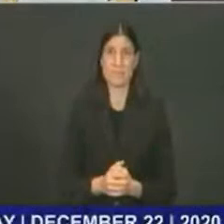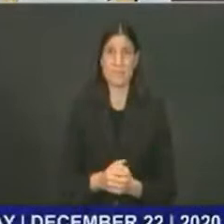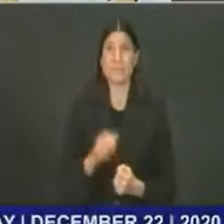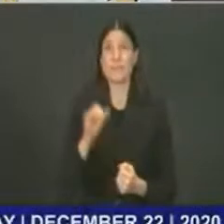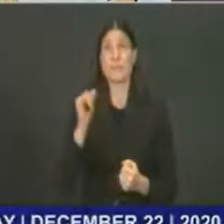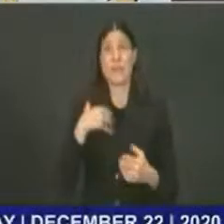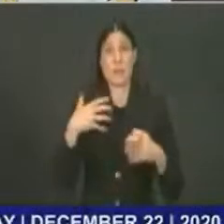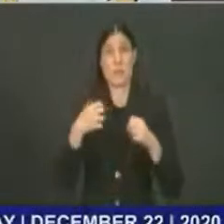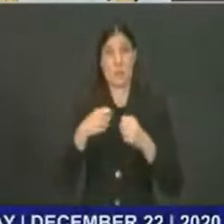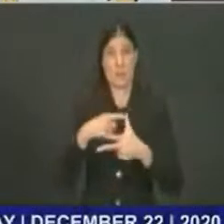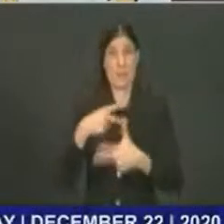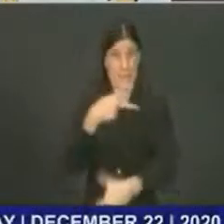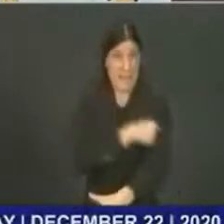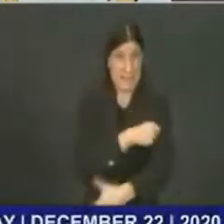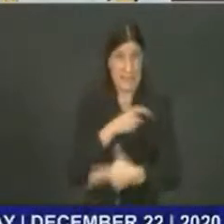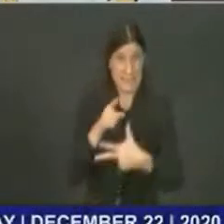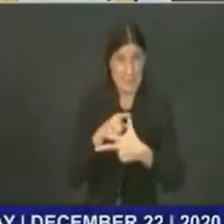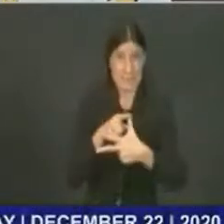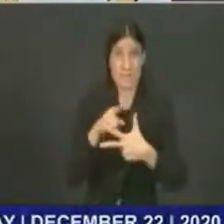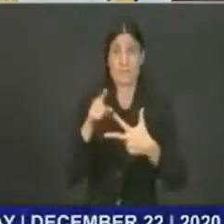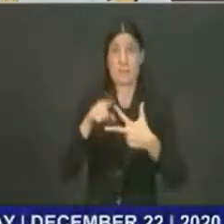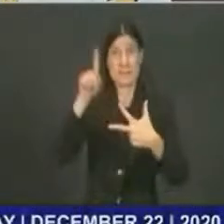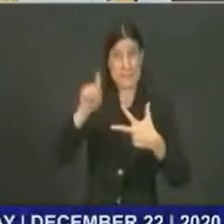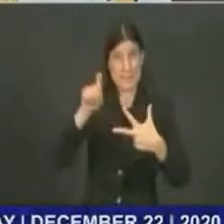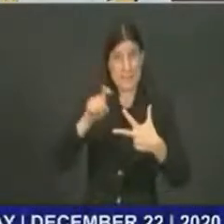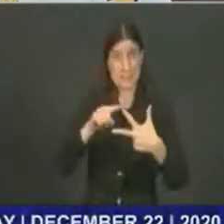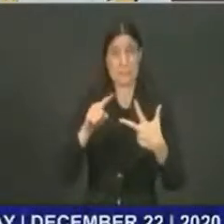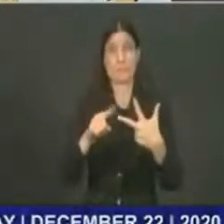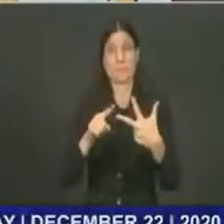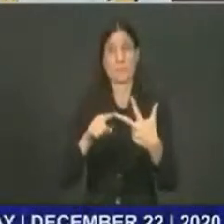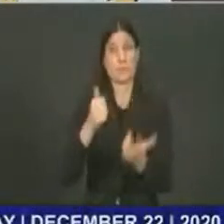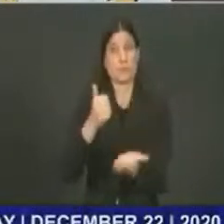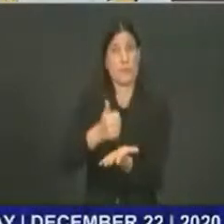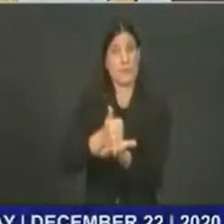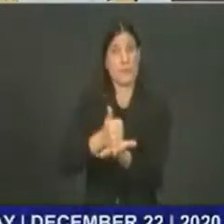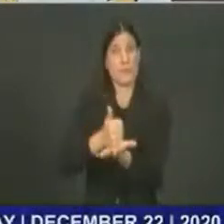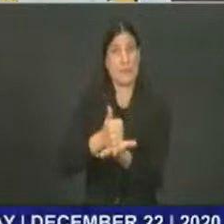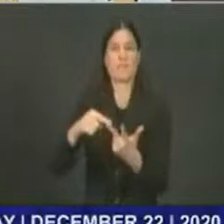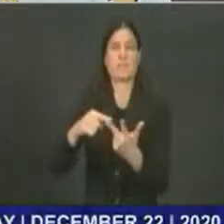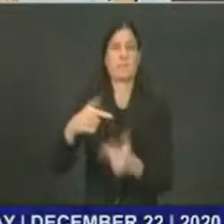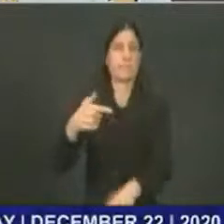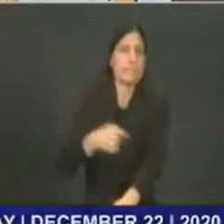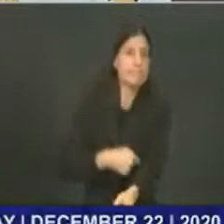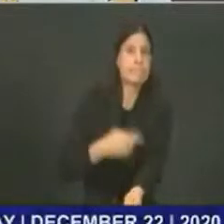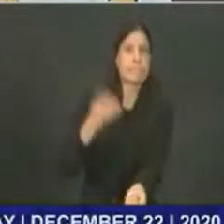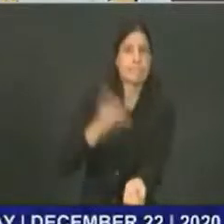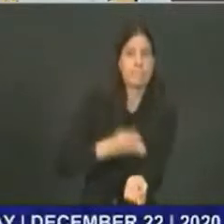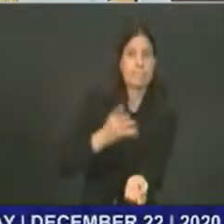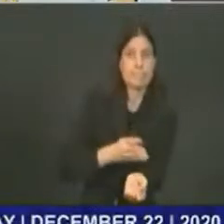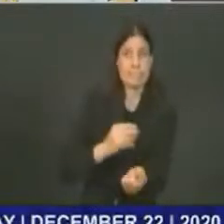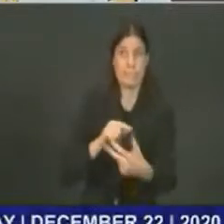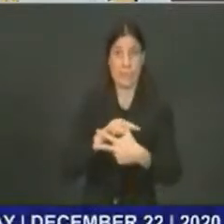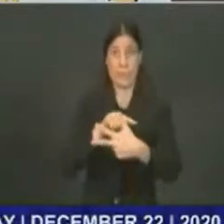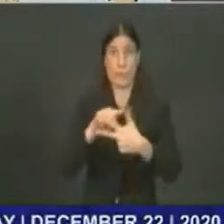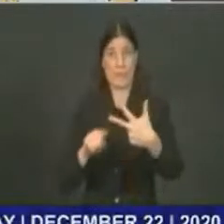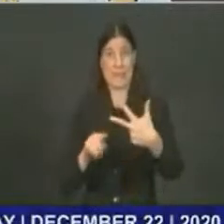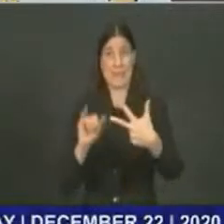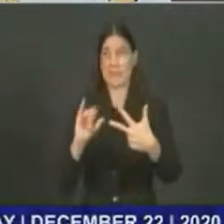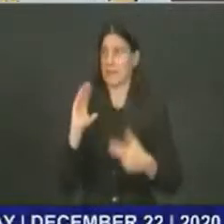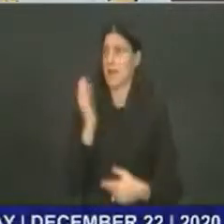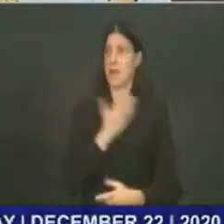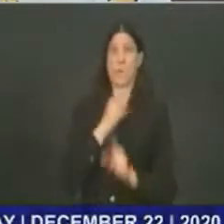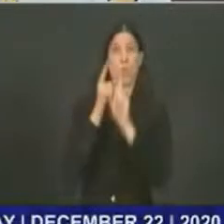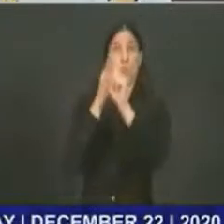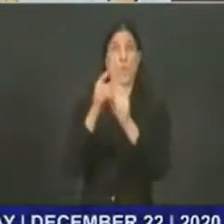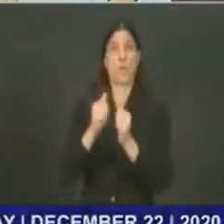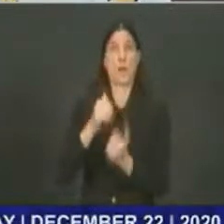regular testing, and treatment, are the tools that will see us through to the